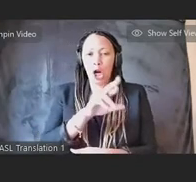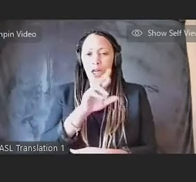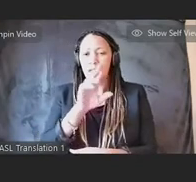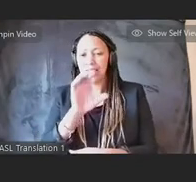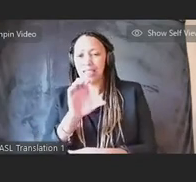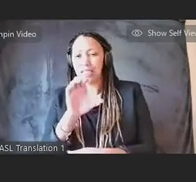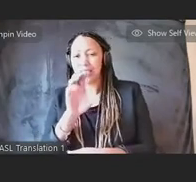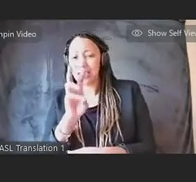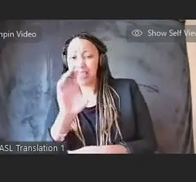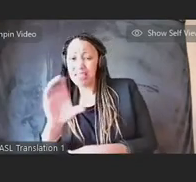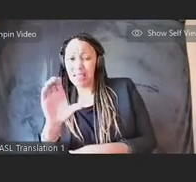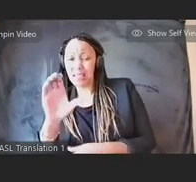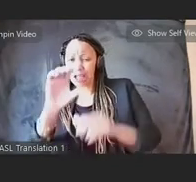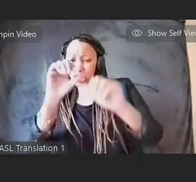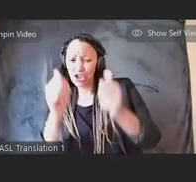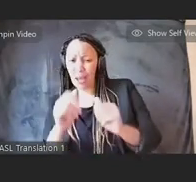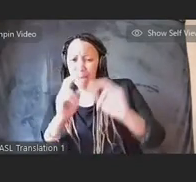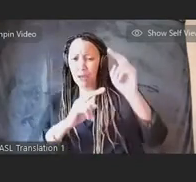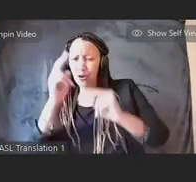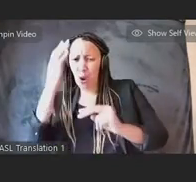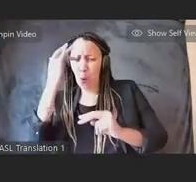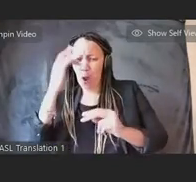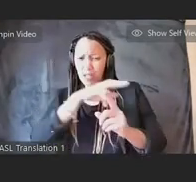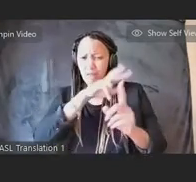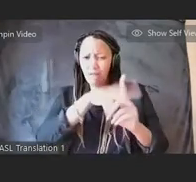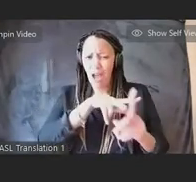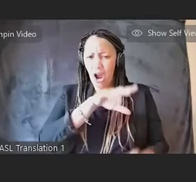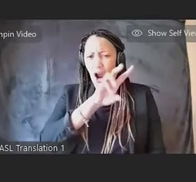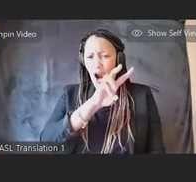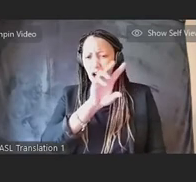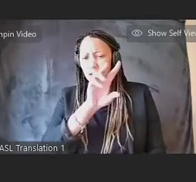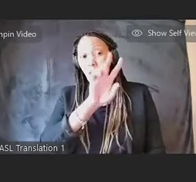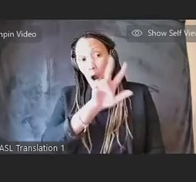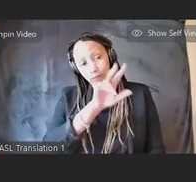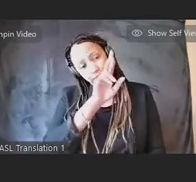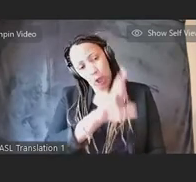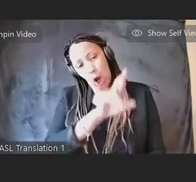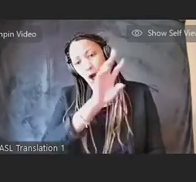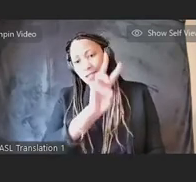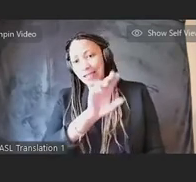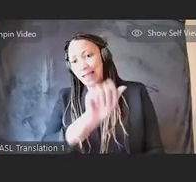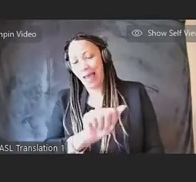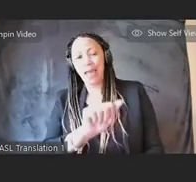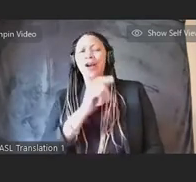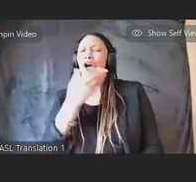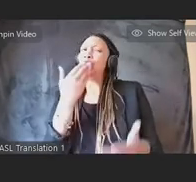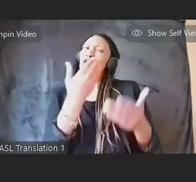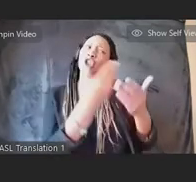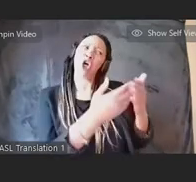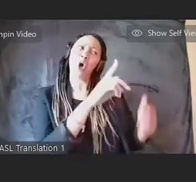building, why was this filed as R6A? That's a very good question. And it was filed as